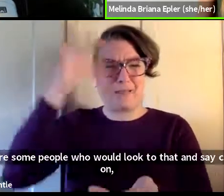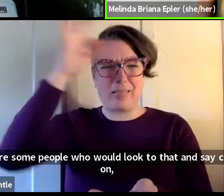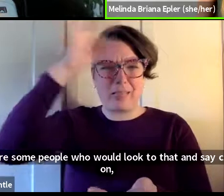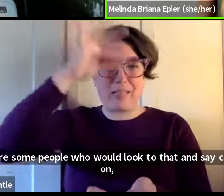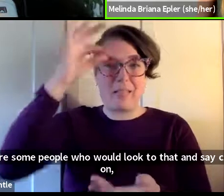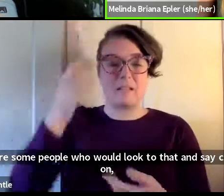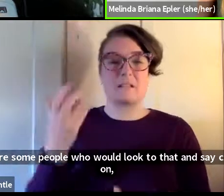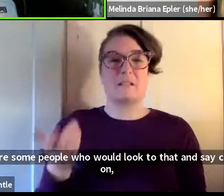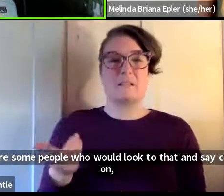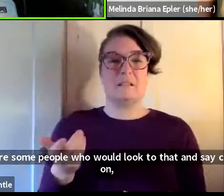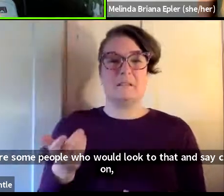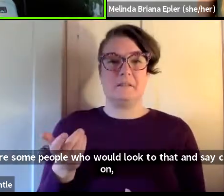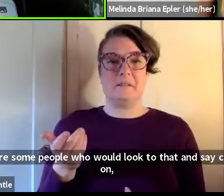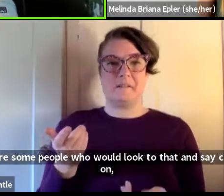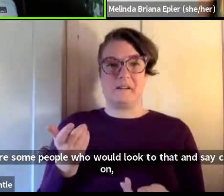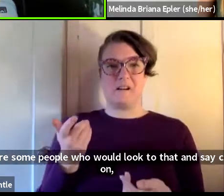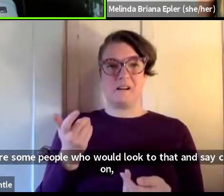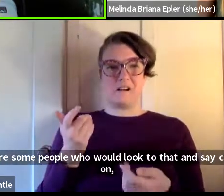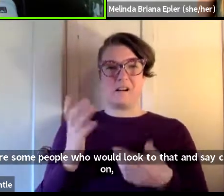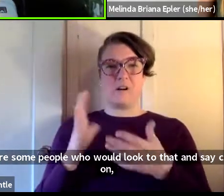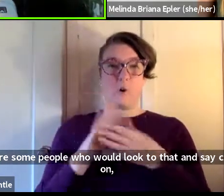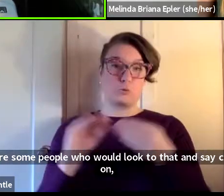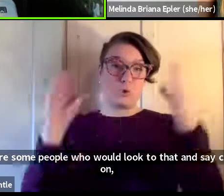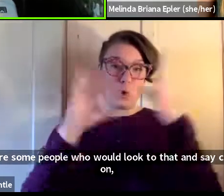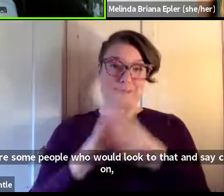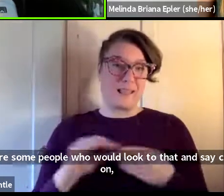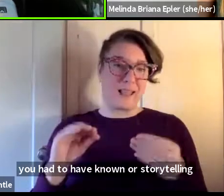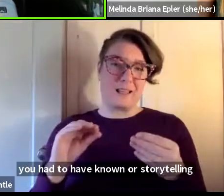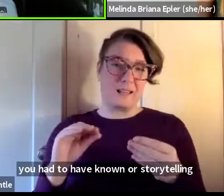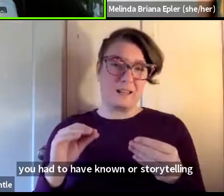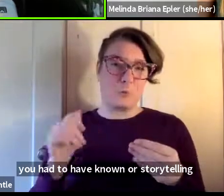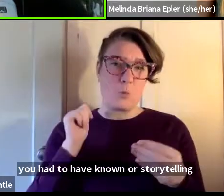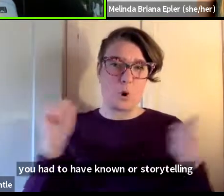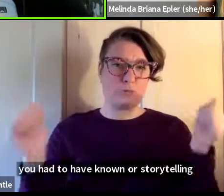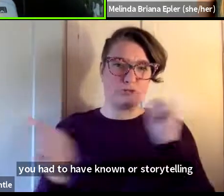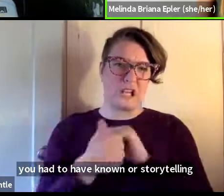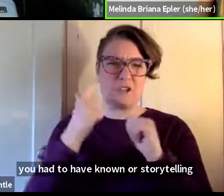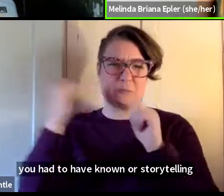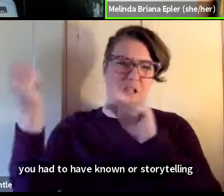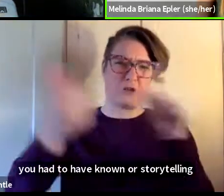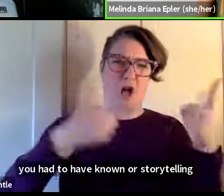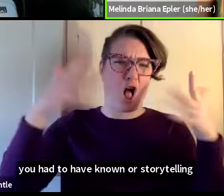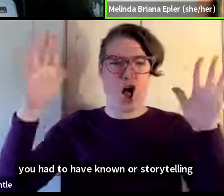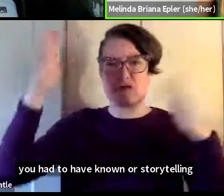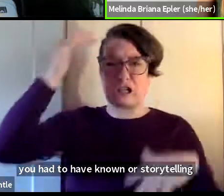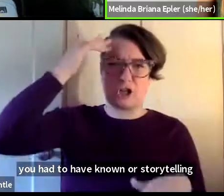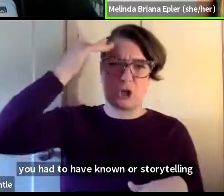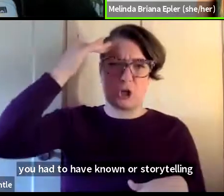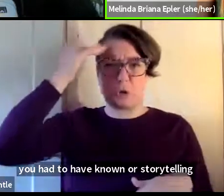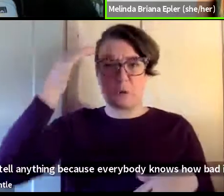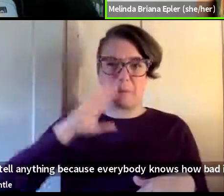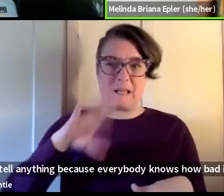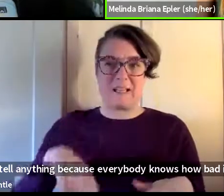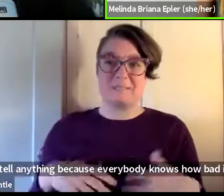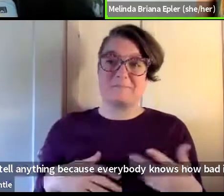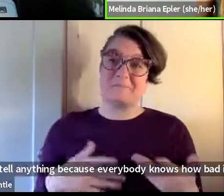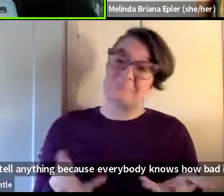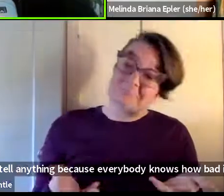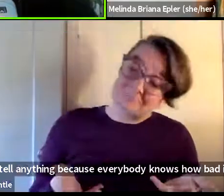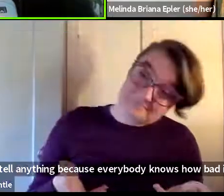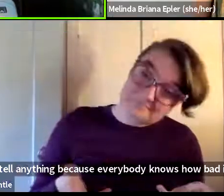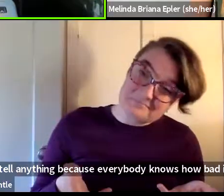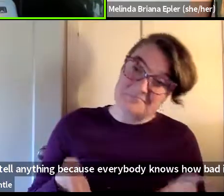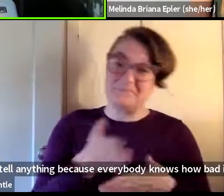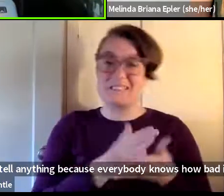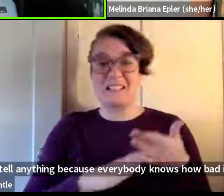storytelling won't change anything because everybody knows how bad it is. Well, some people might